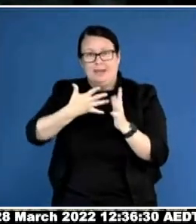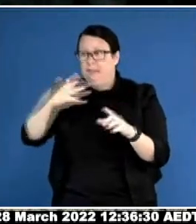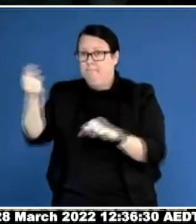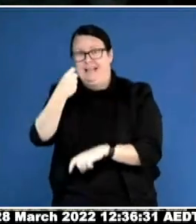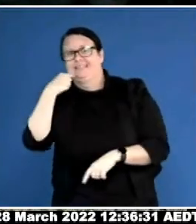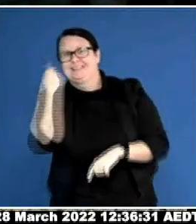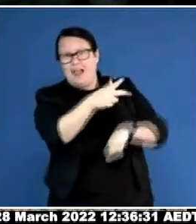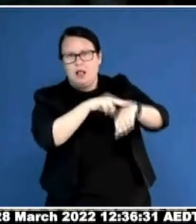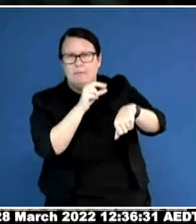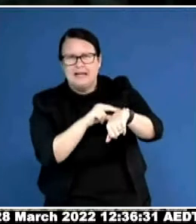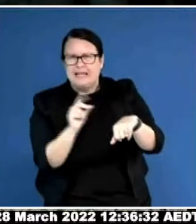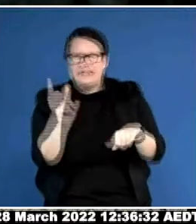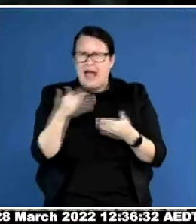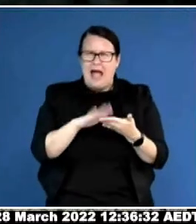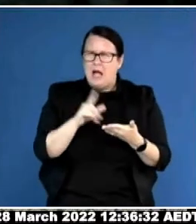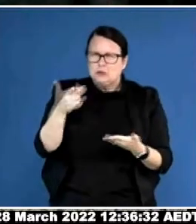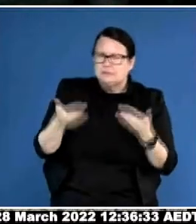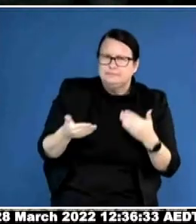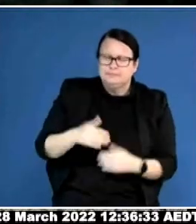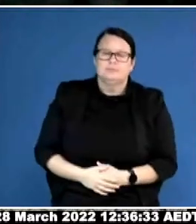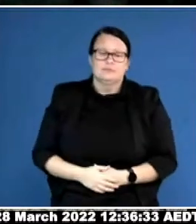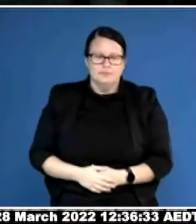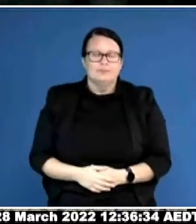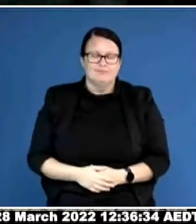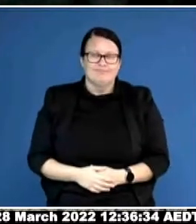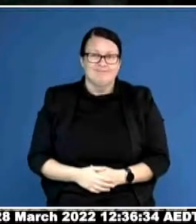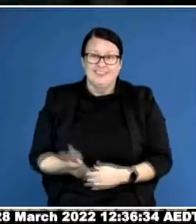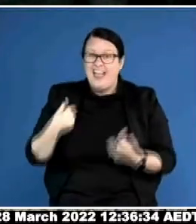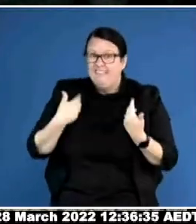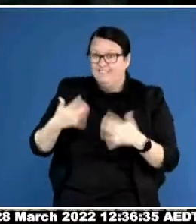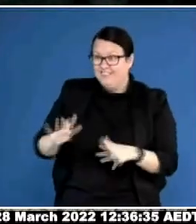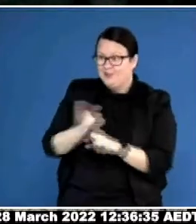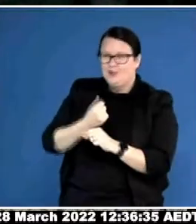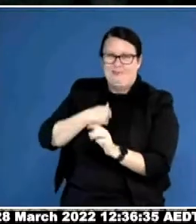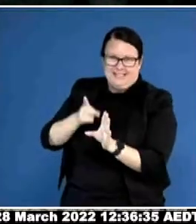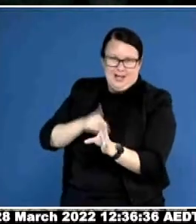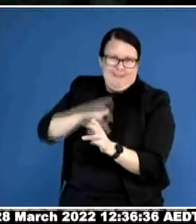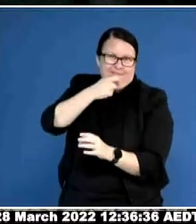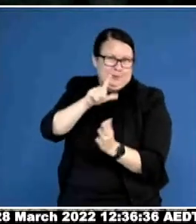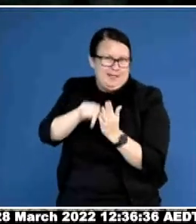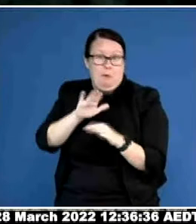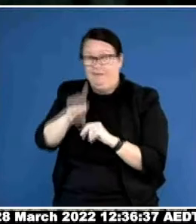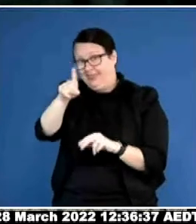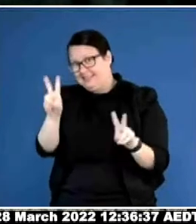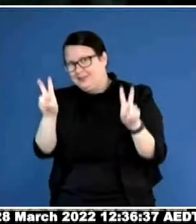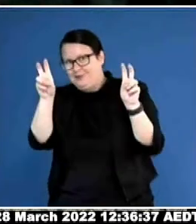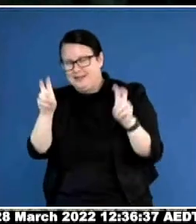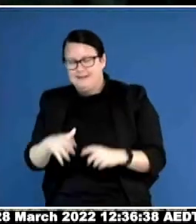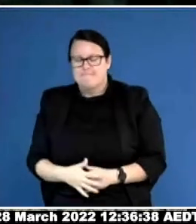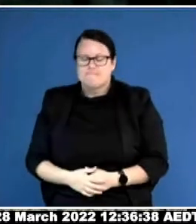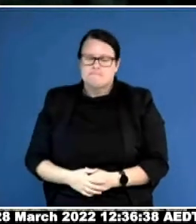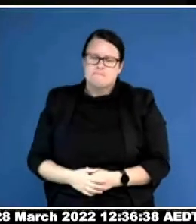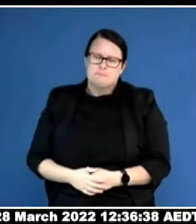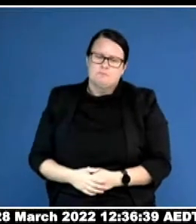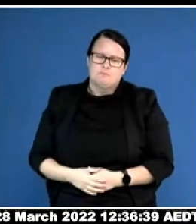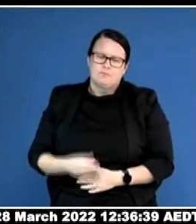Yeah, I have actually discussed with them this with my psychiatrist quite a few times. And for me, the balancing